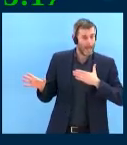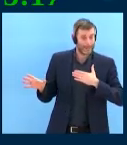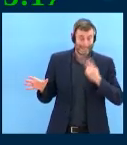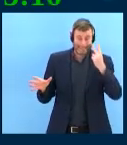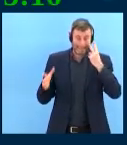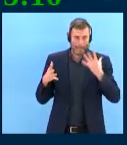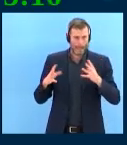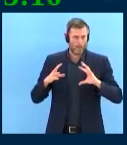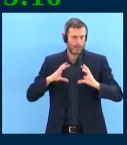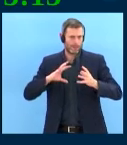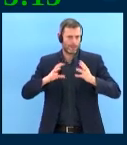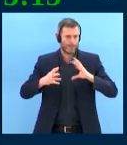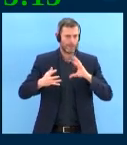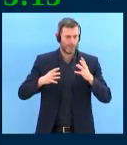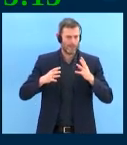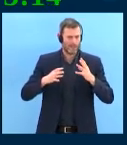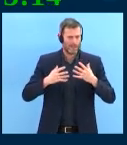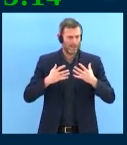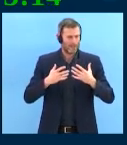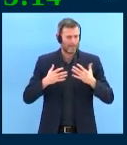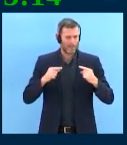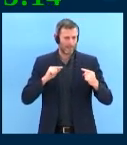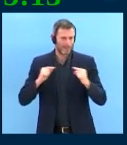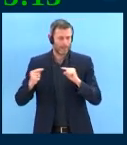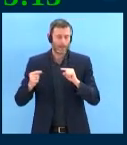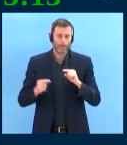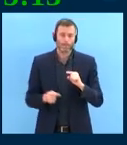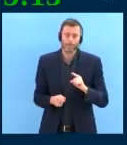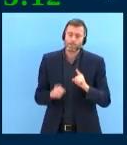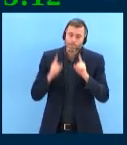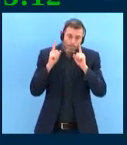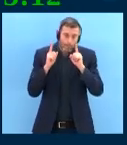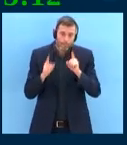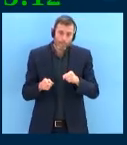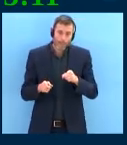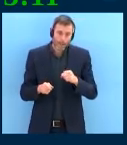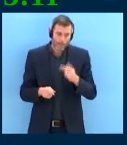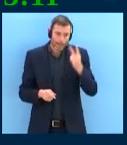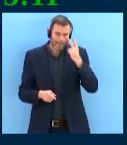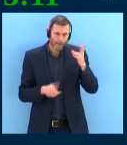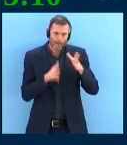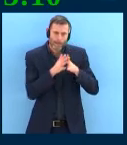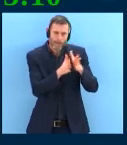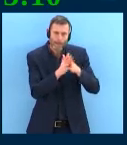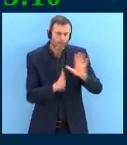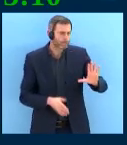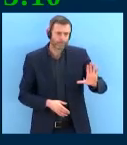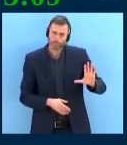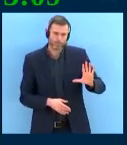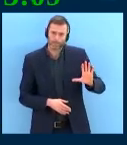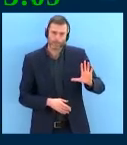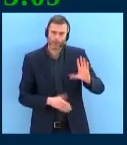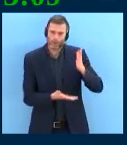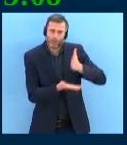critical. If we allow this wave to rise unchecked, the opportunity to change these narratives will become even harder